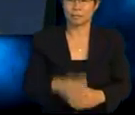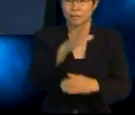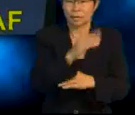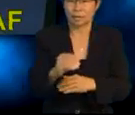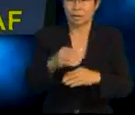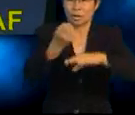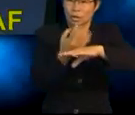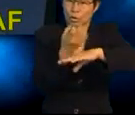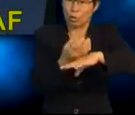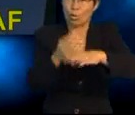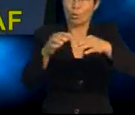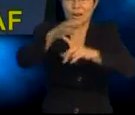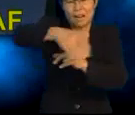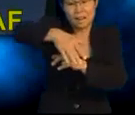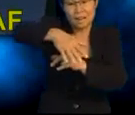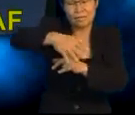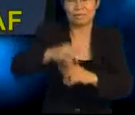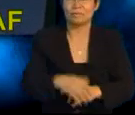a gold leaf,